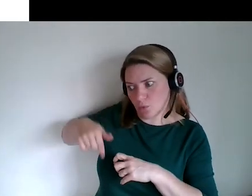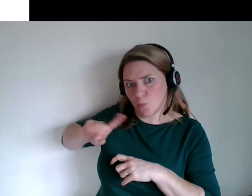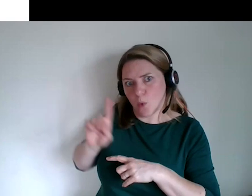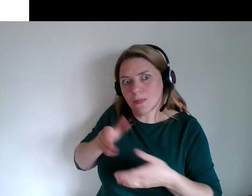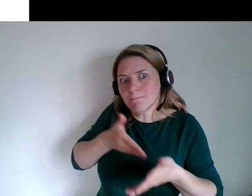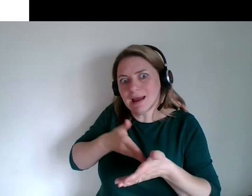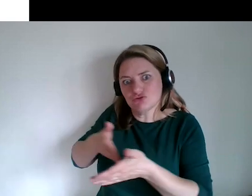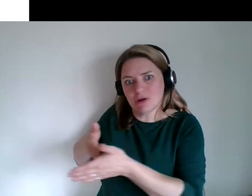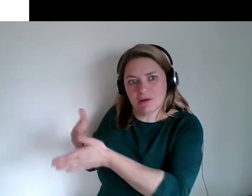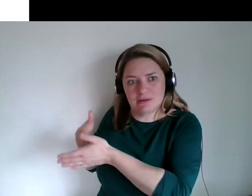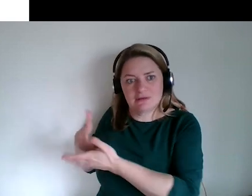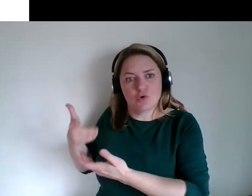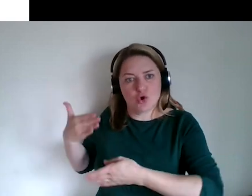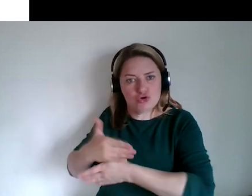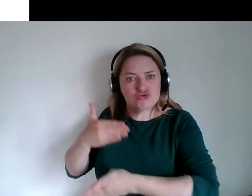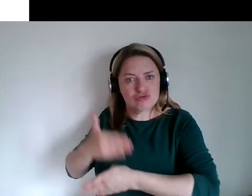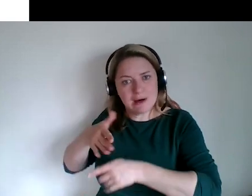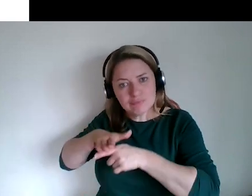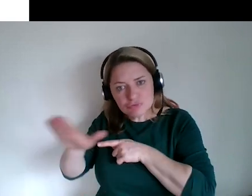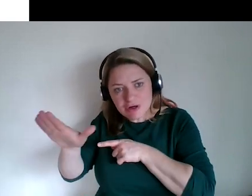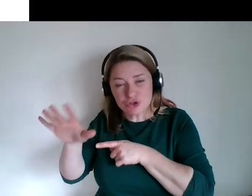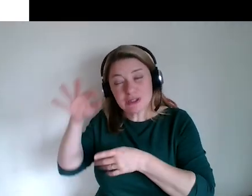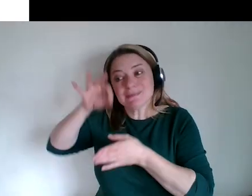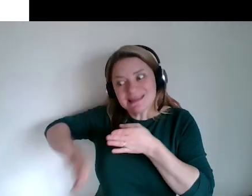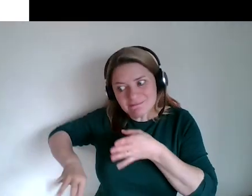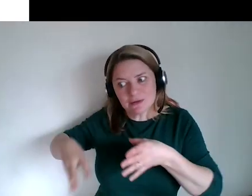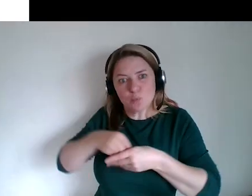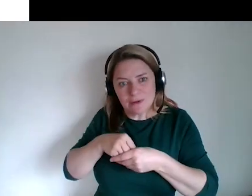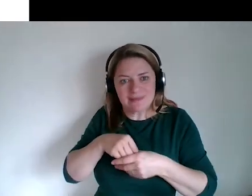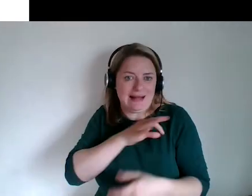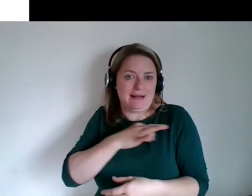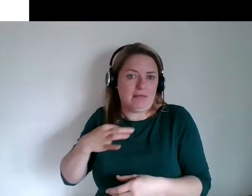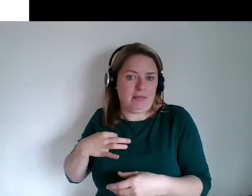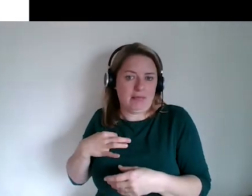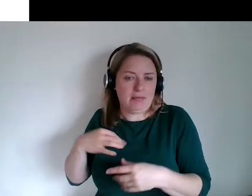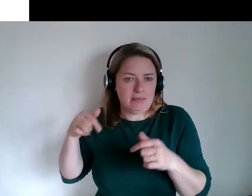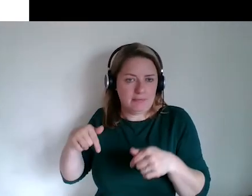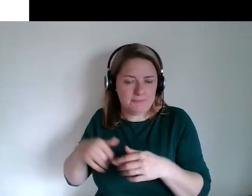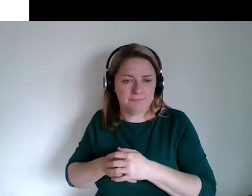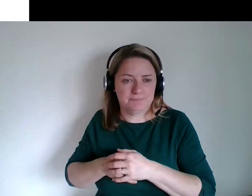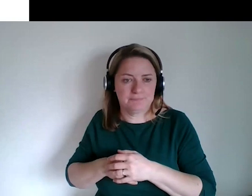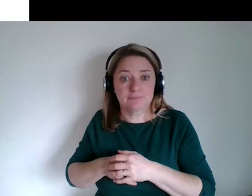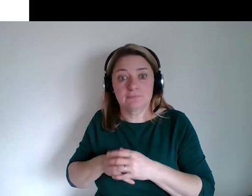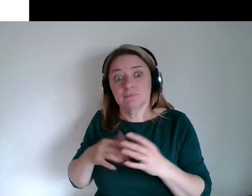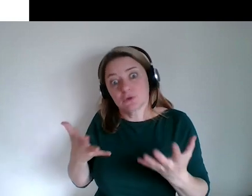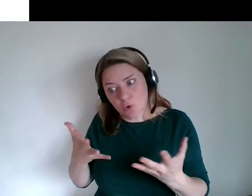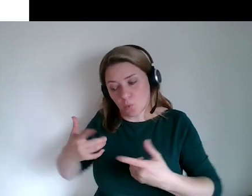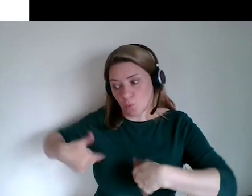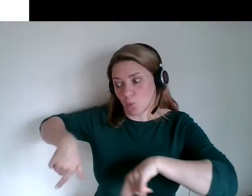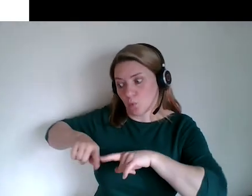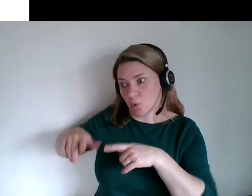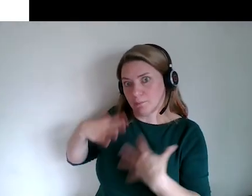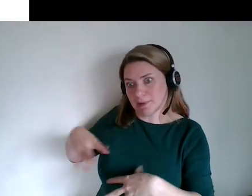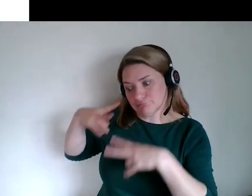would be to career progression specific to clinical education research. And so to understand and address those issues,